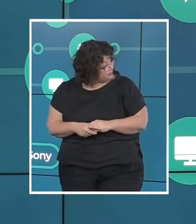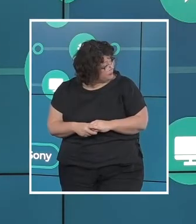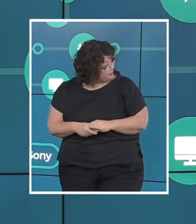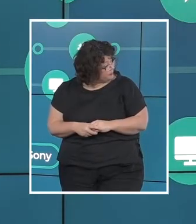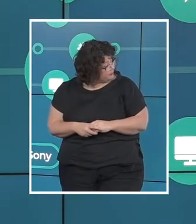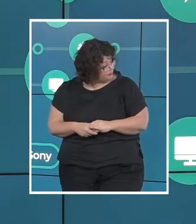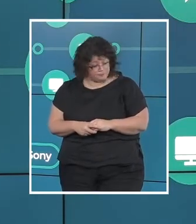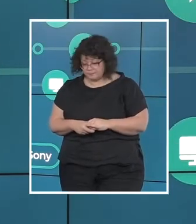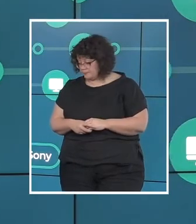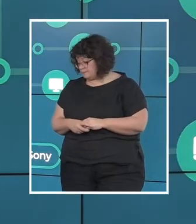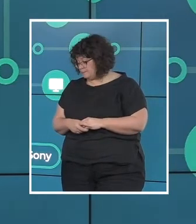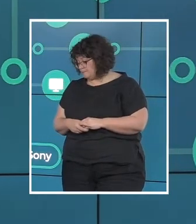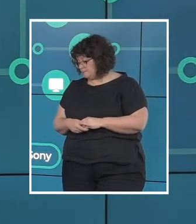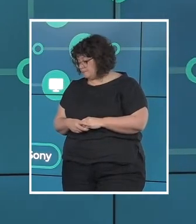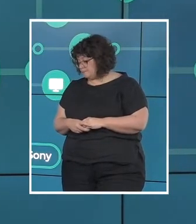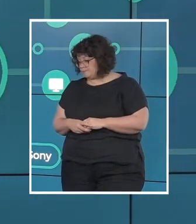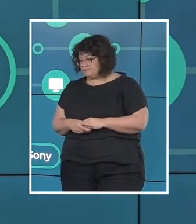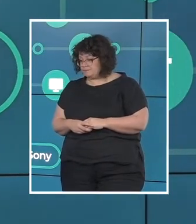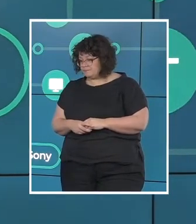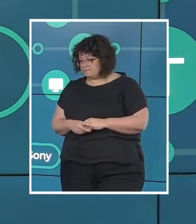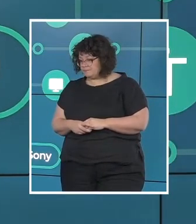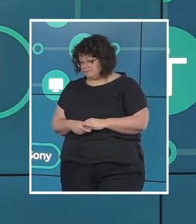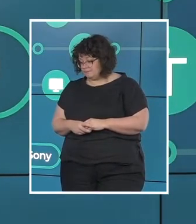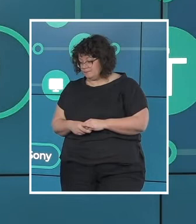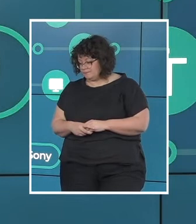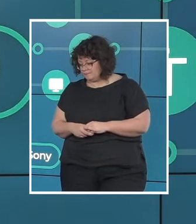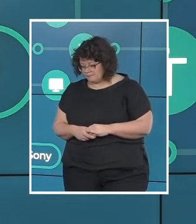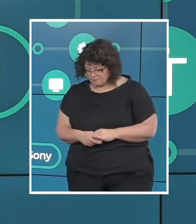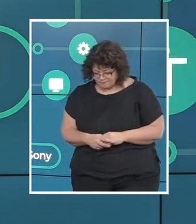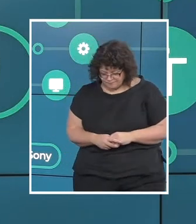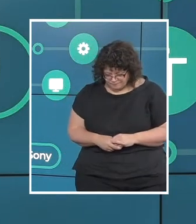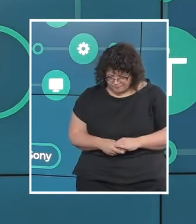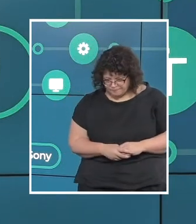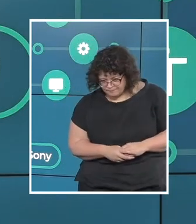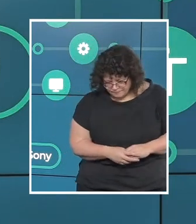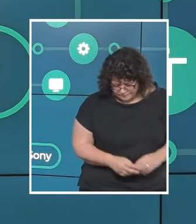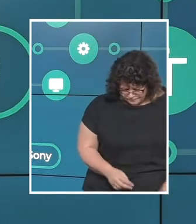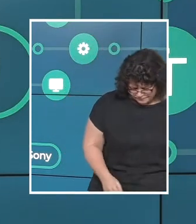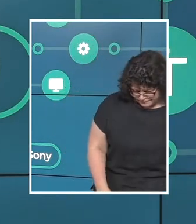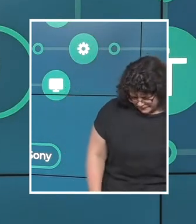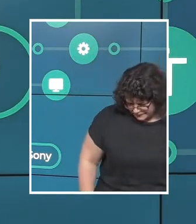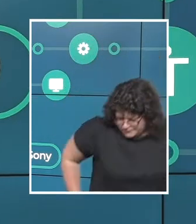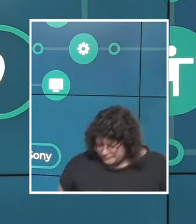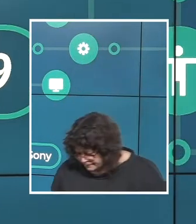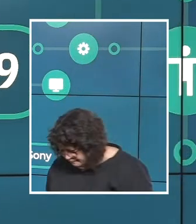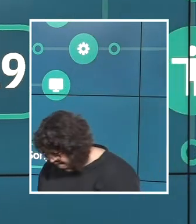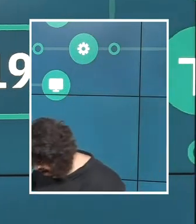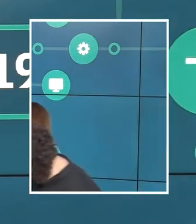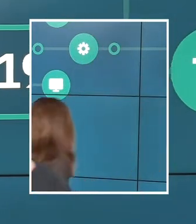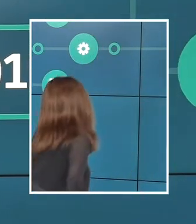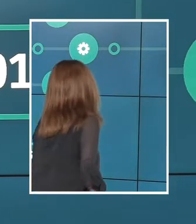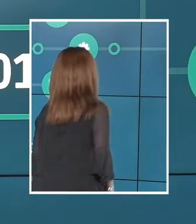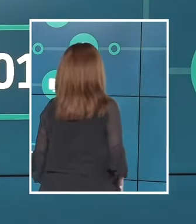So those are just 3 quick examples of how accessibility is reflected in our products, and you would just be using assistive